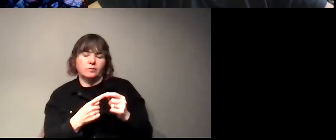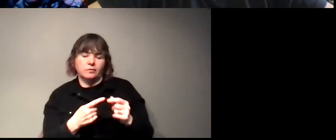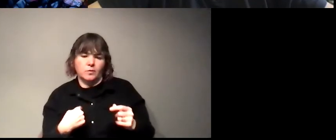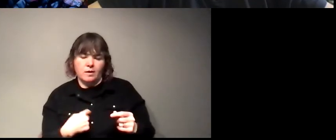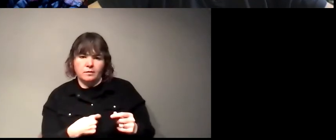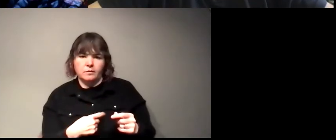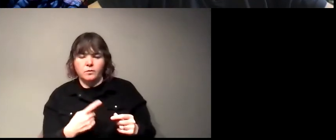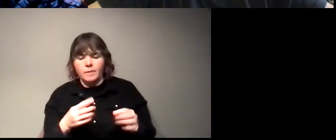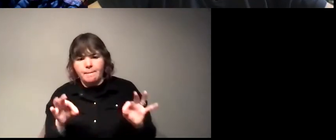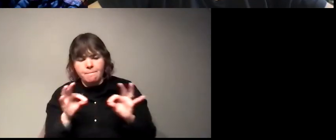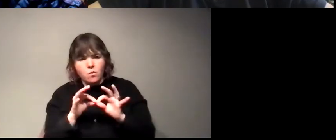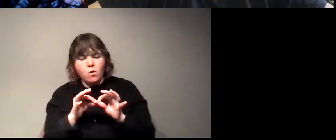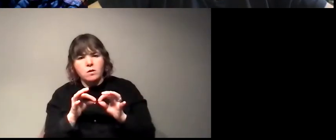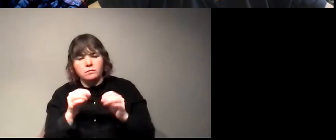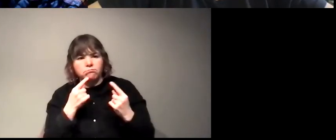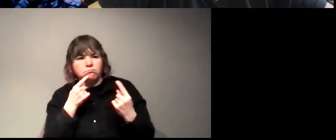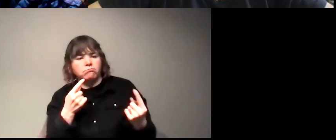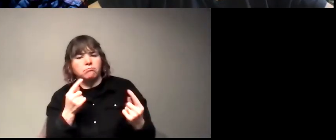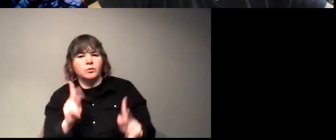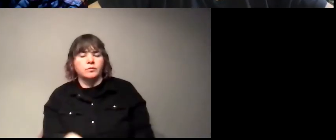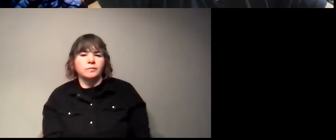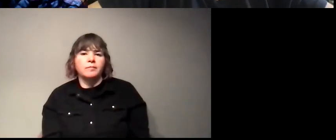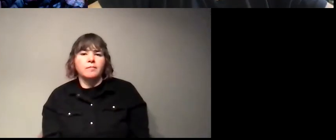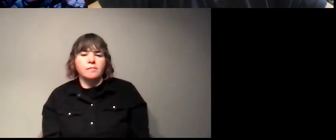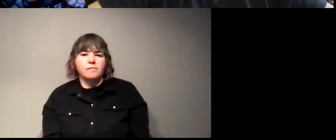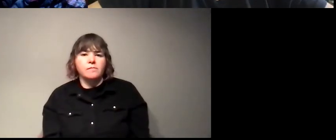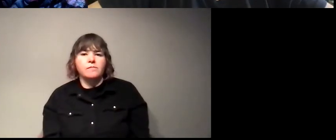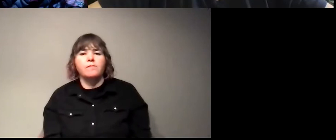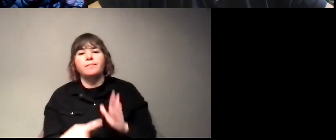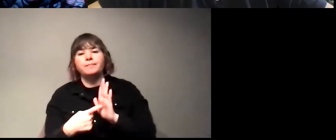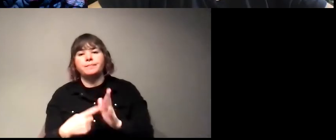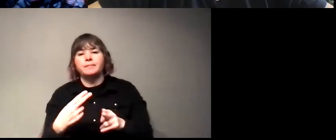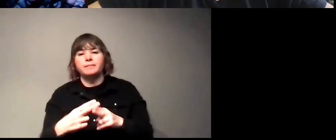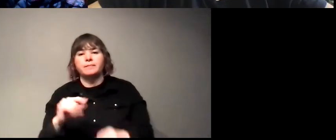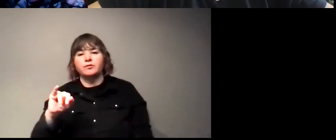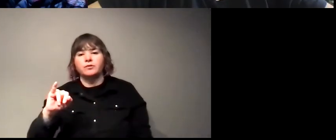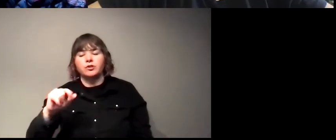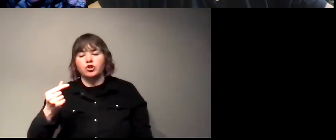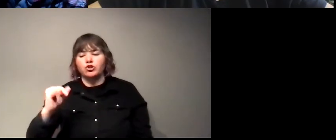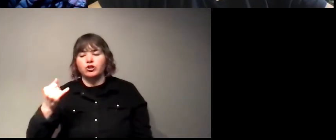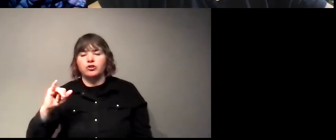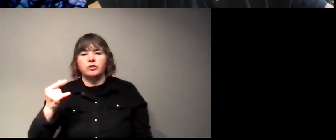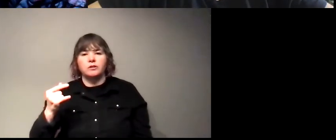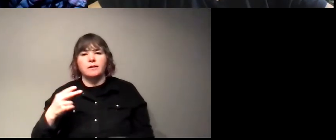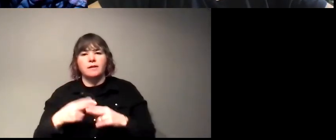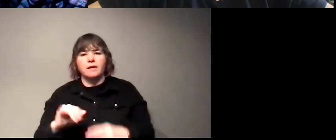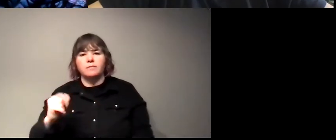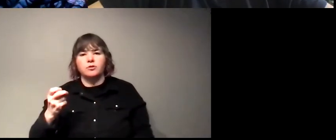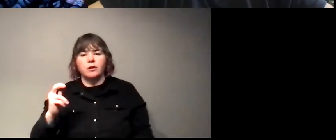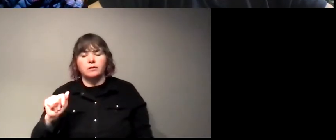is an important iconic figure. For example, I named Gigi, our porcupine, after Gianna